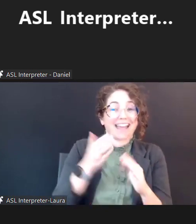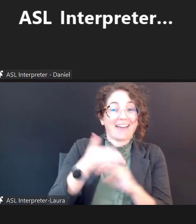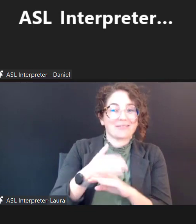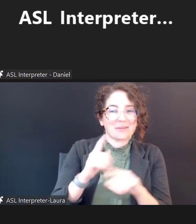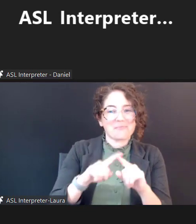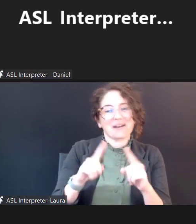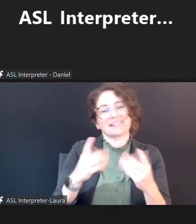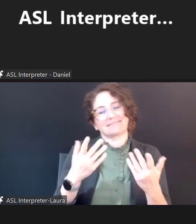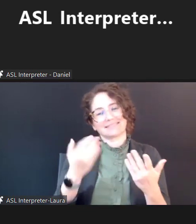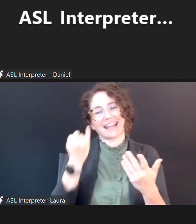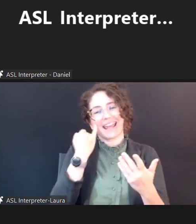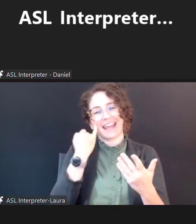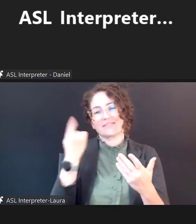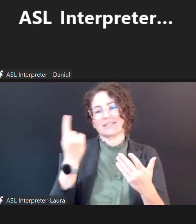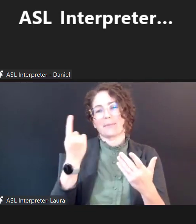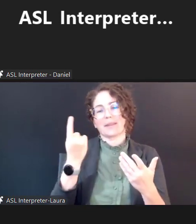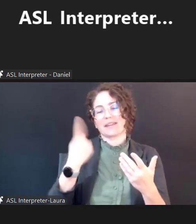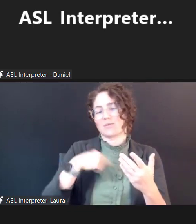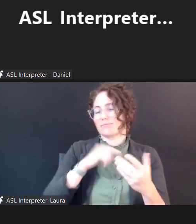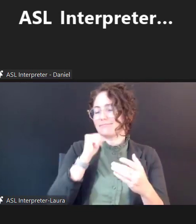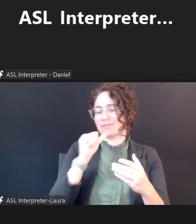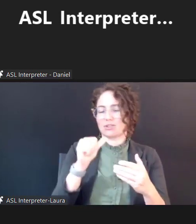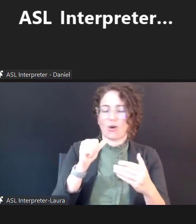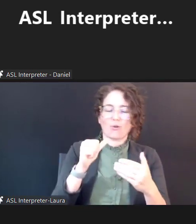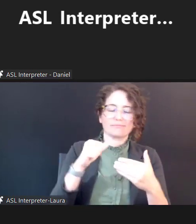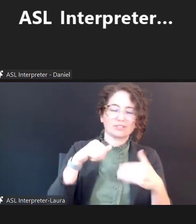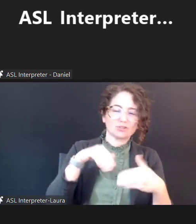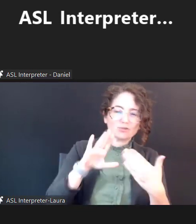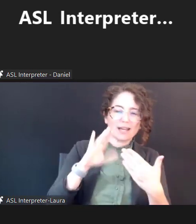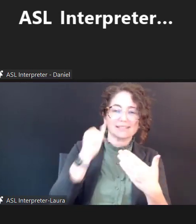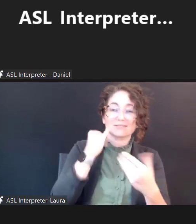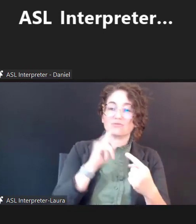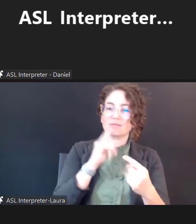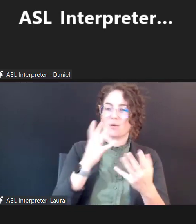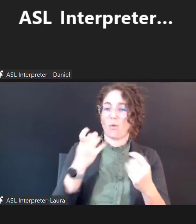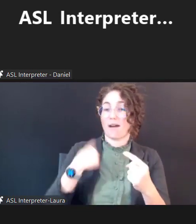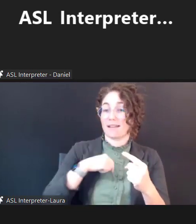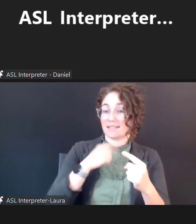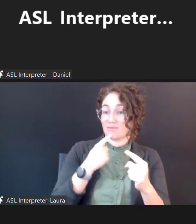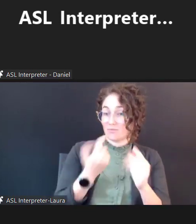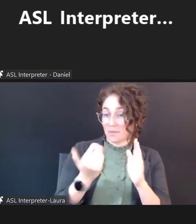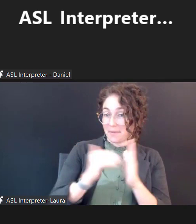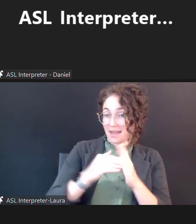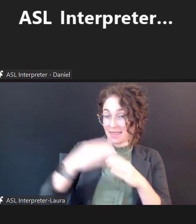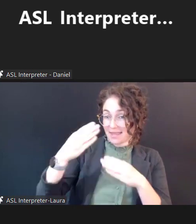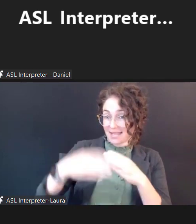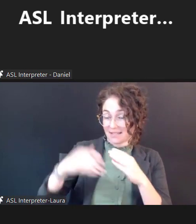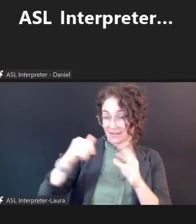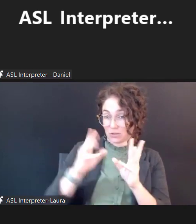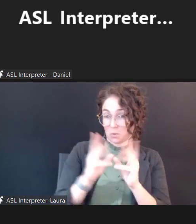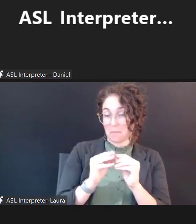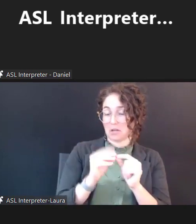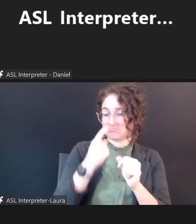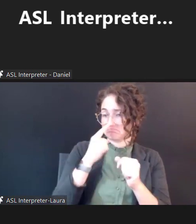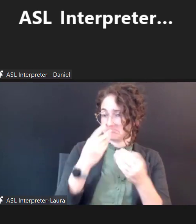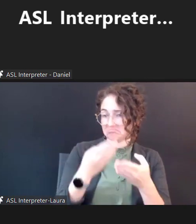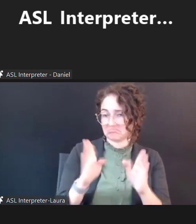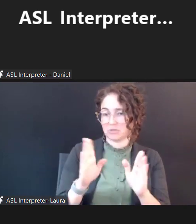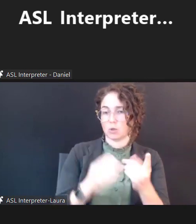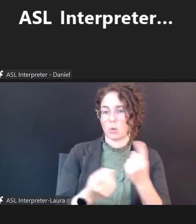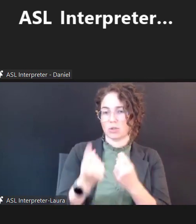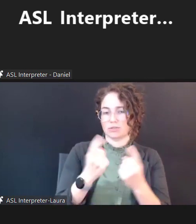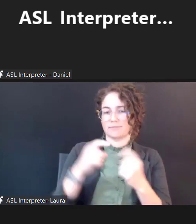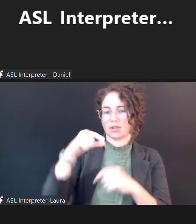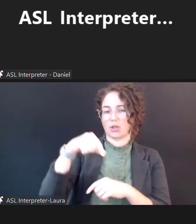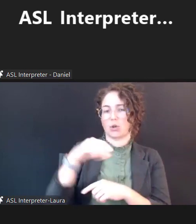there are things that we don't address, or that if you want us to repeat, at the end of the webinar, we'll open up the Q&A box